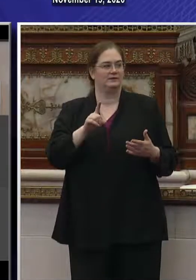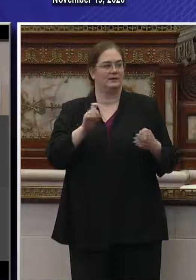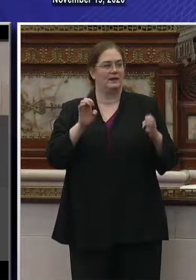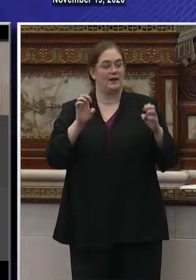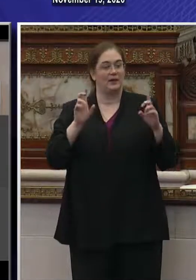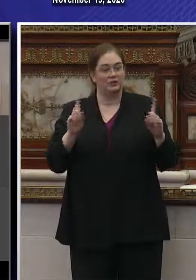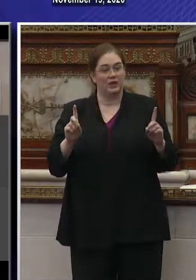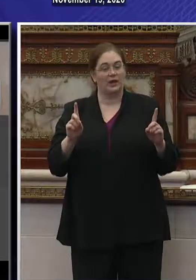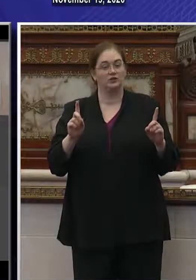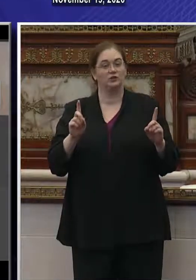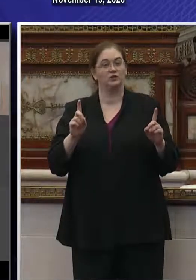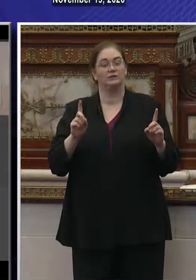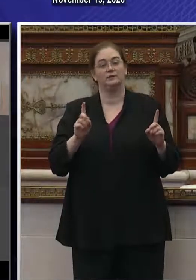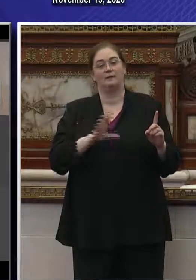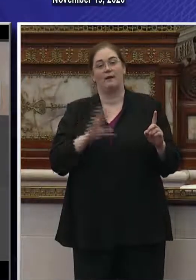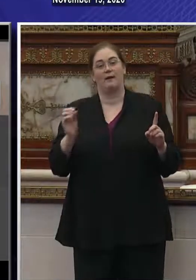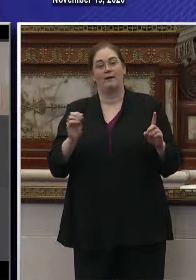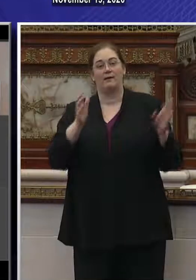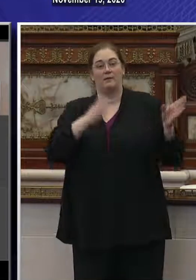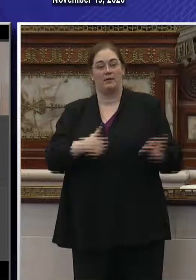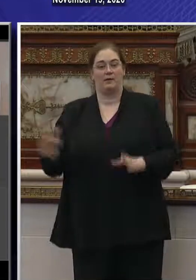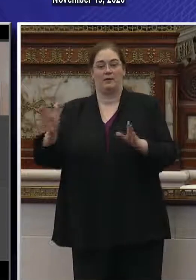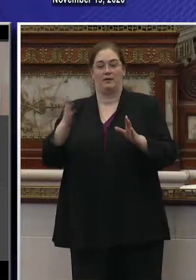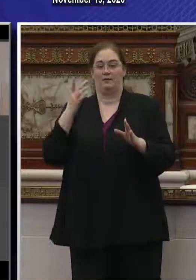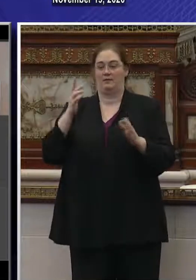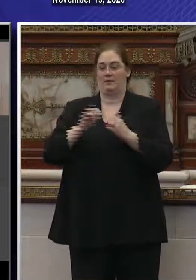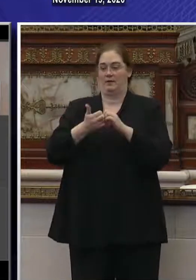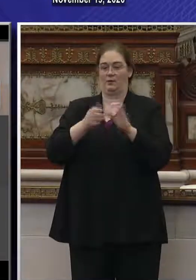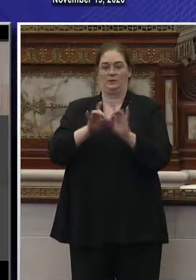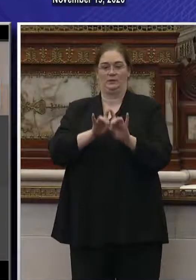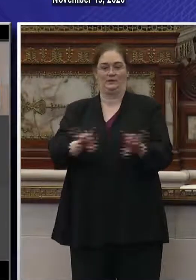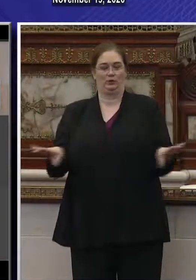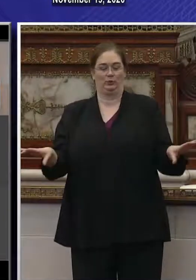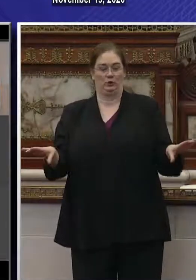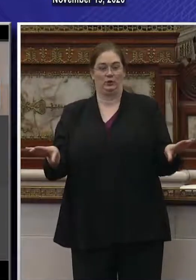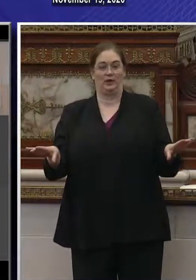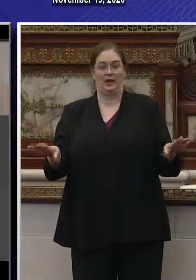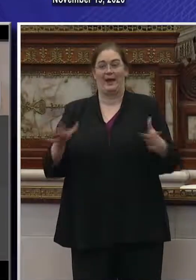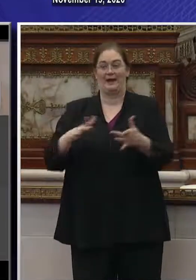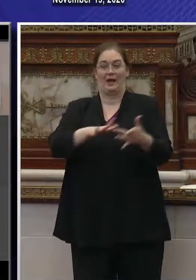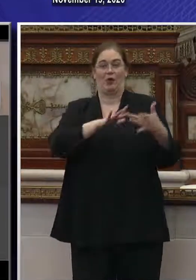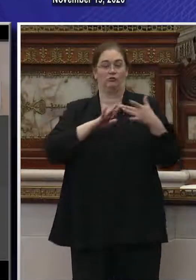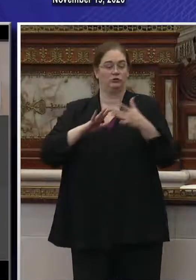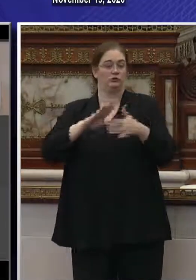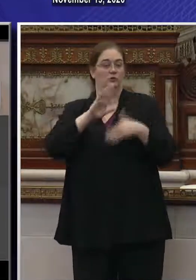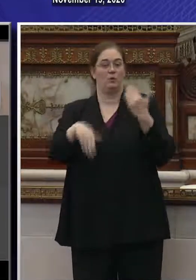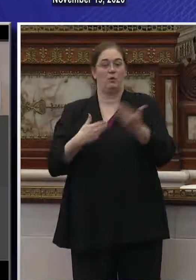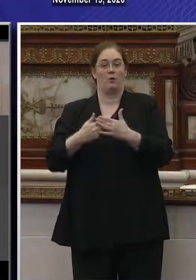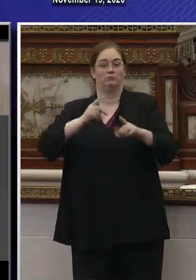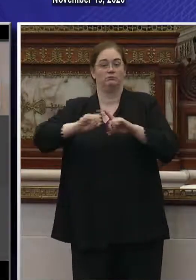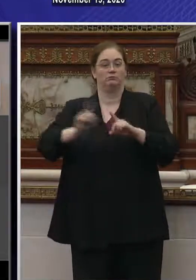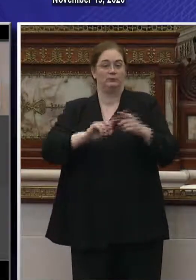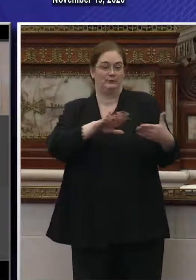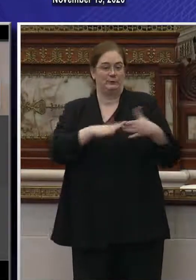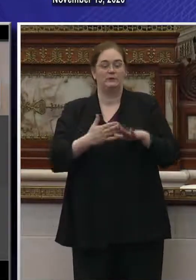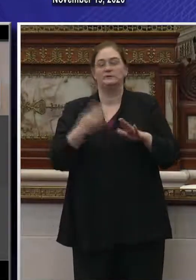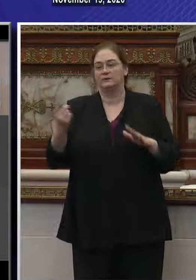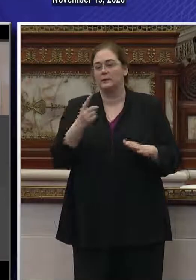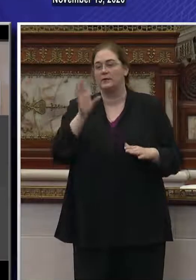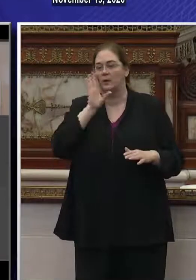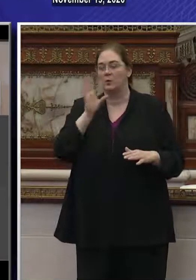education and a plan of distribution and outreach into all of our communities is something